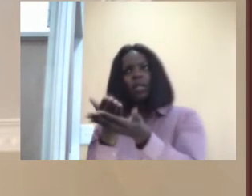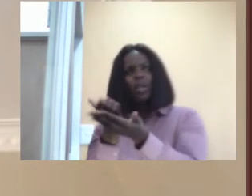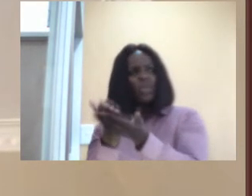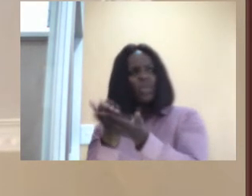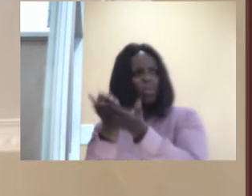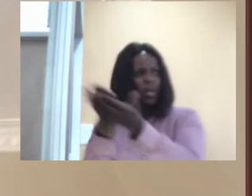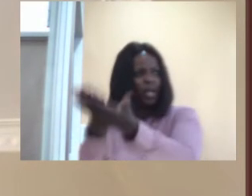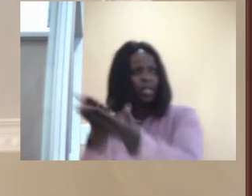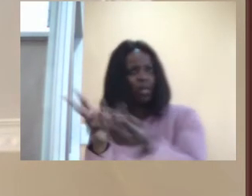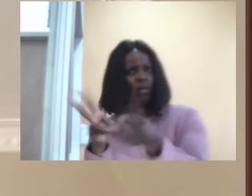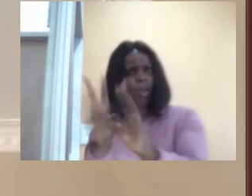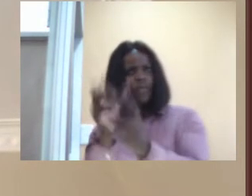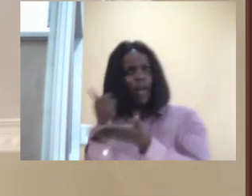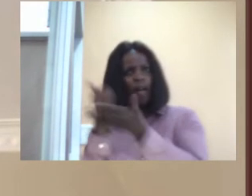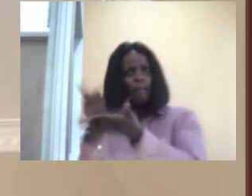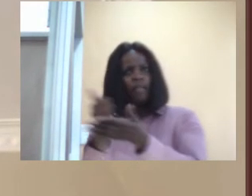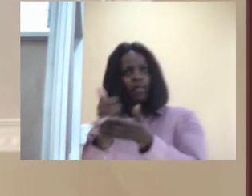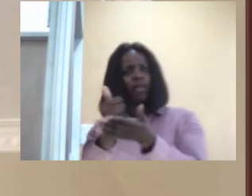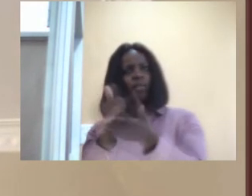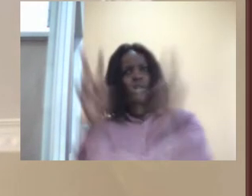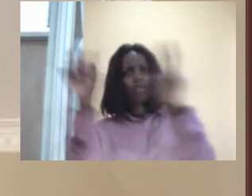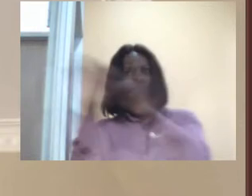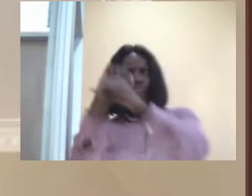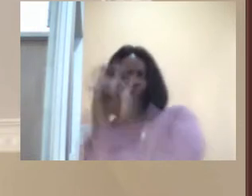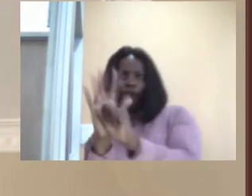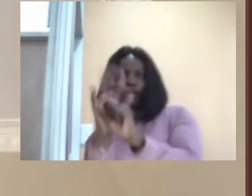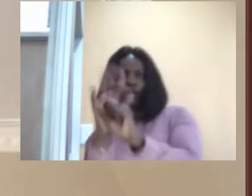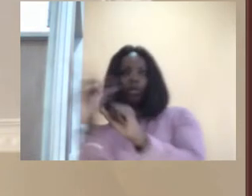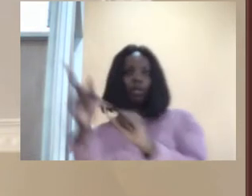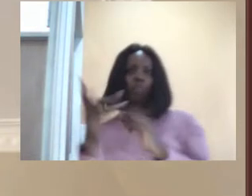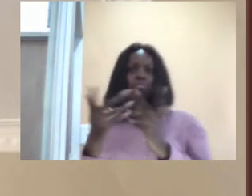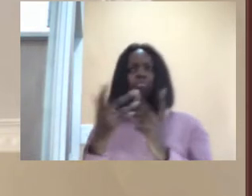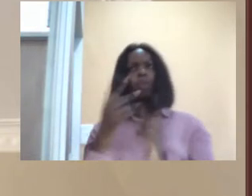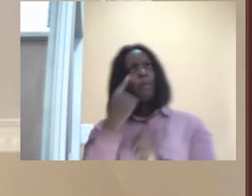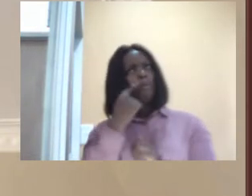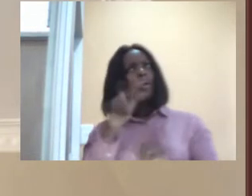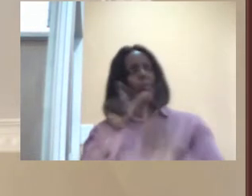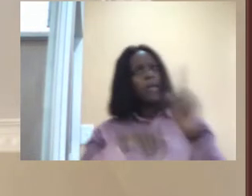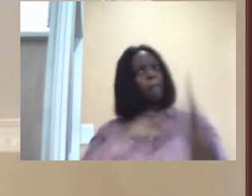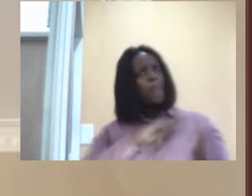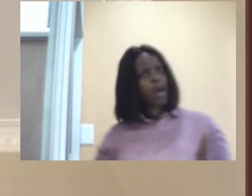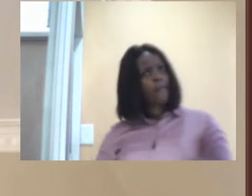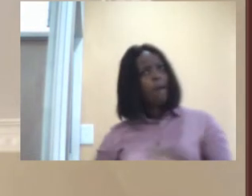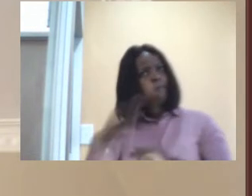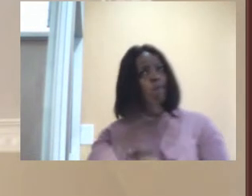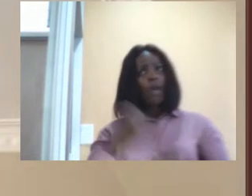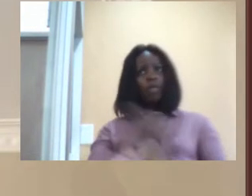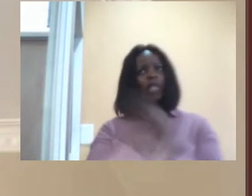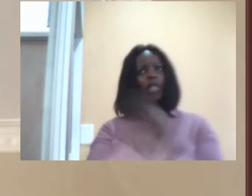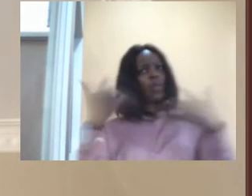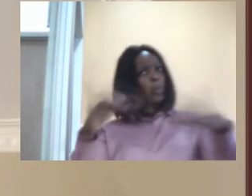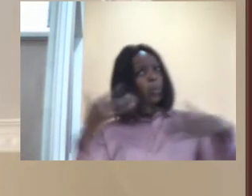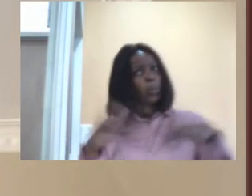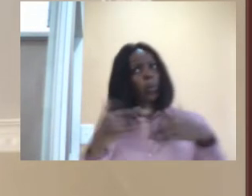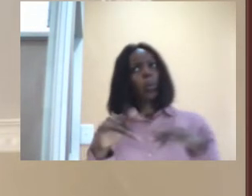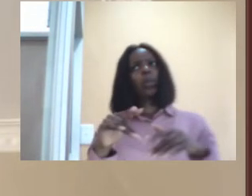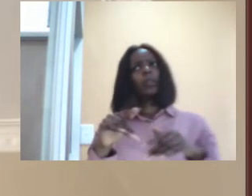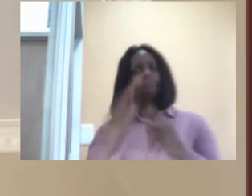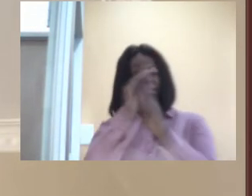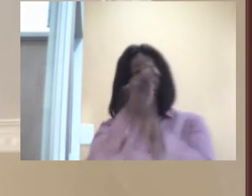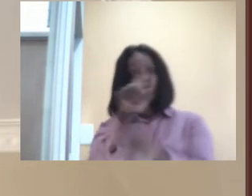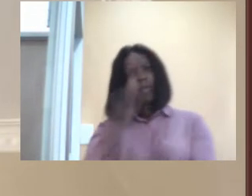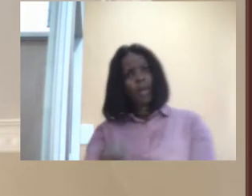part of contribution on the issue of COVID-19. We saw the Prima, we saw the MEC. Bekuwumsebenzi omhle kakhulu ekufanele siwuthwele